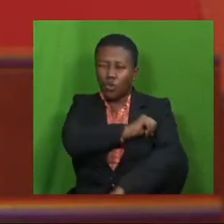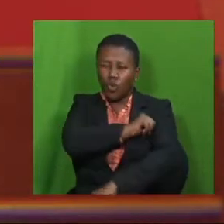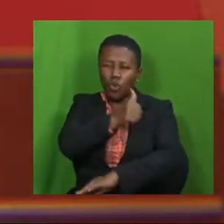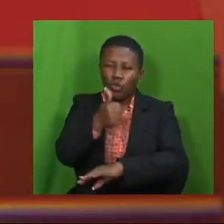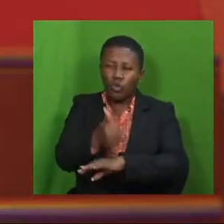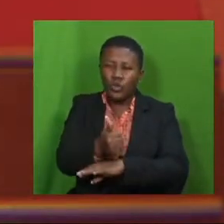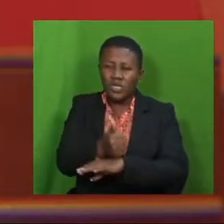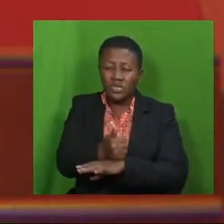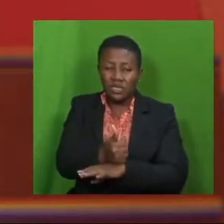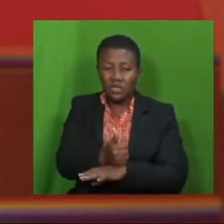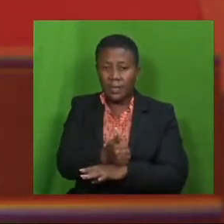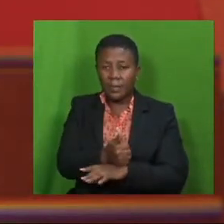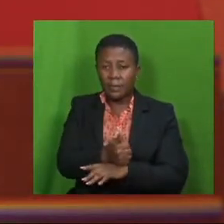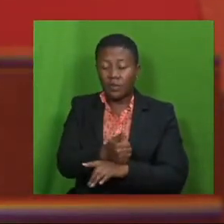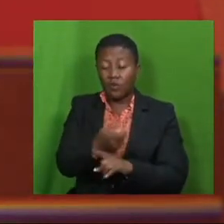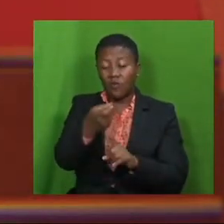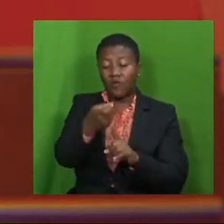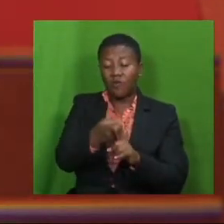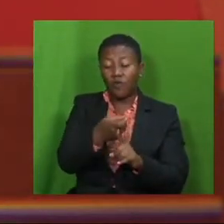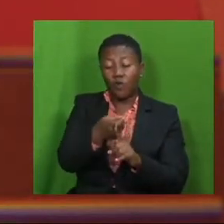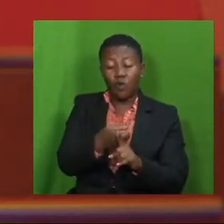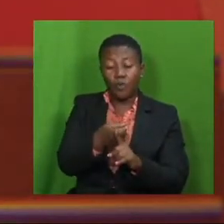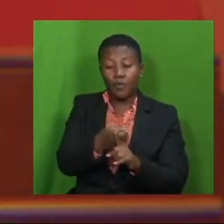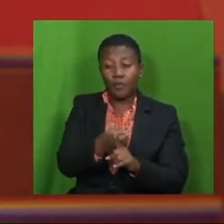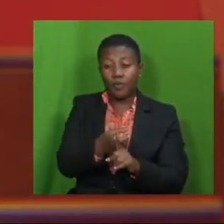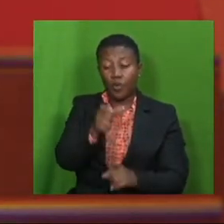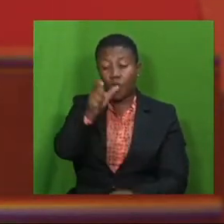from Clause